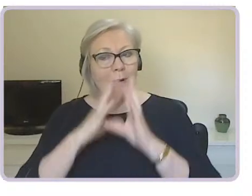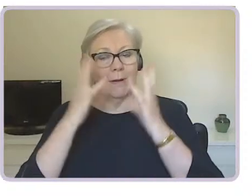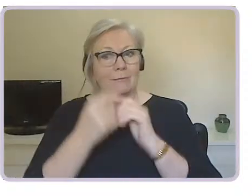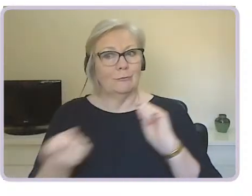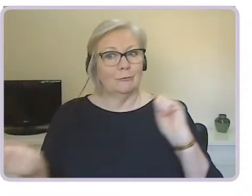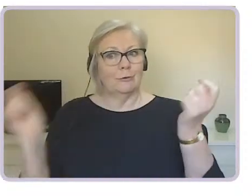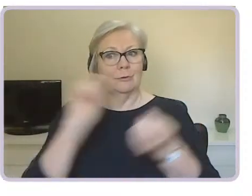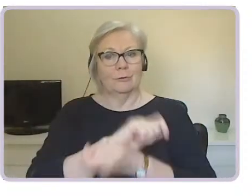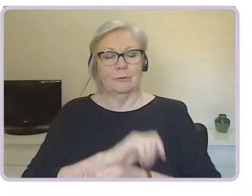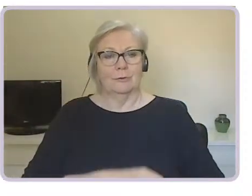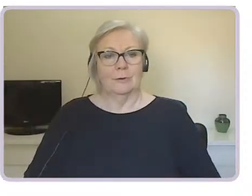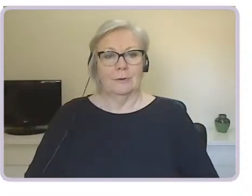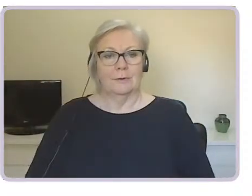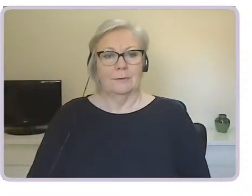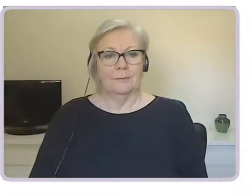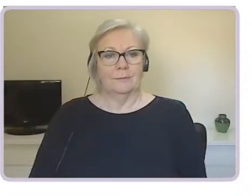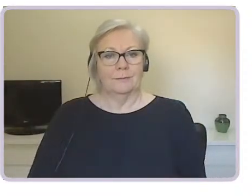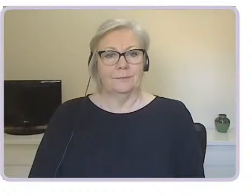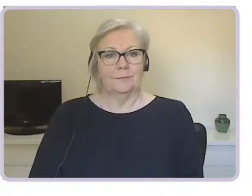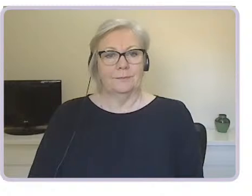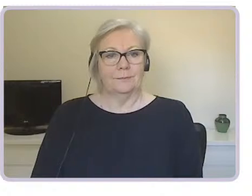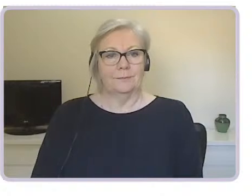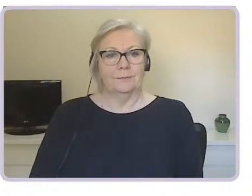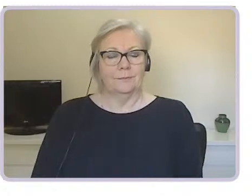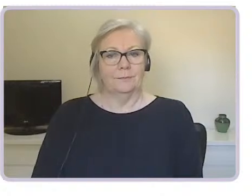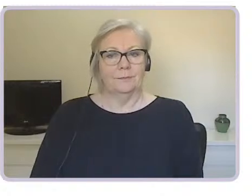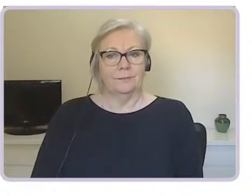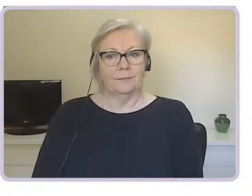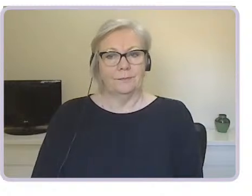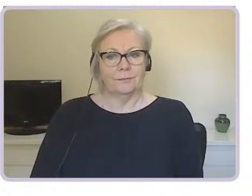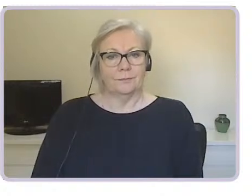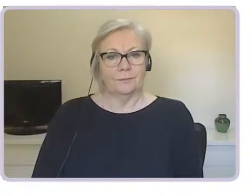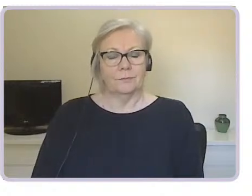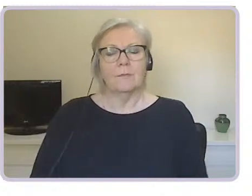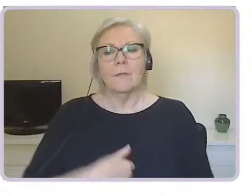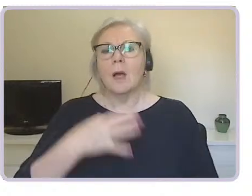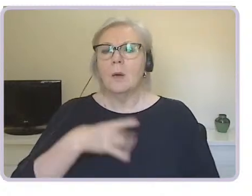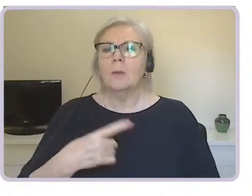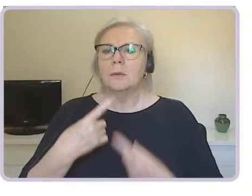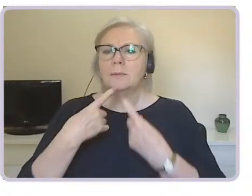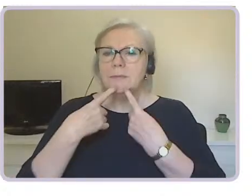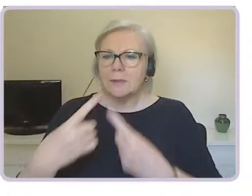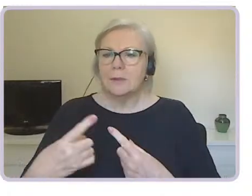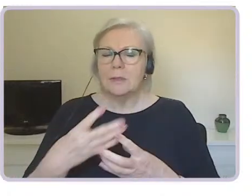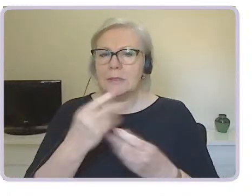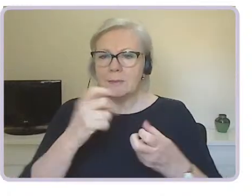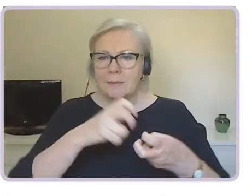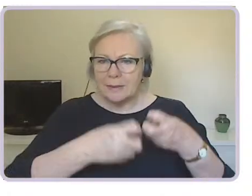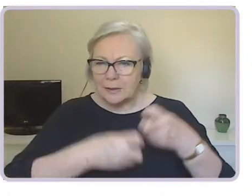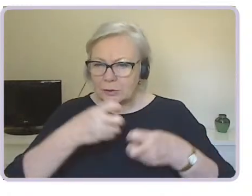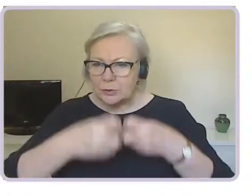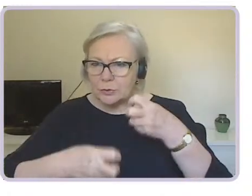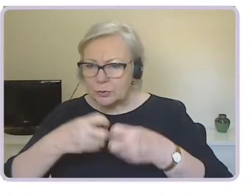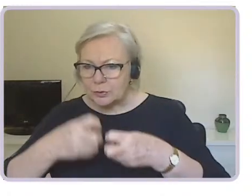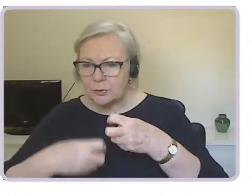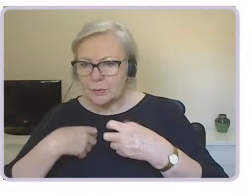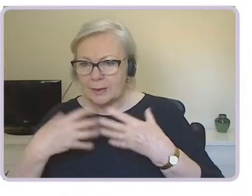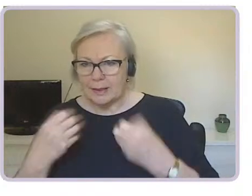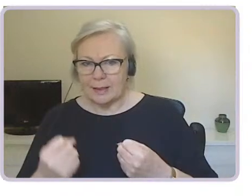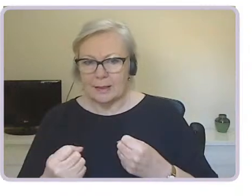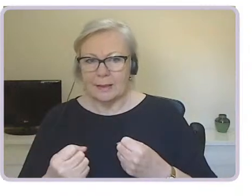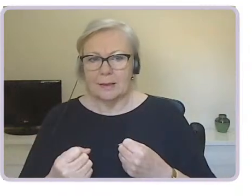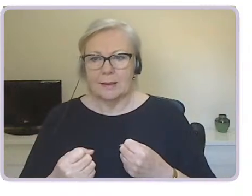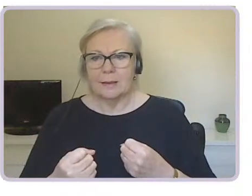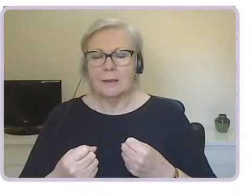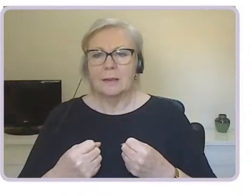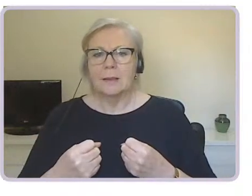I just want to emphasise some of the issues. I'll come back to our paper in